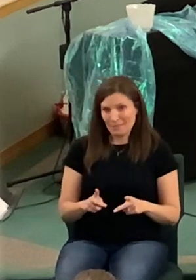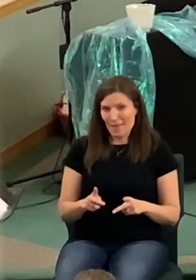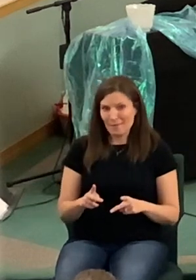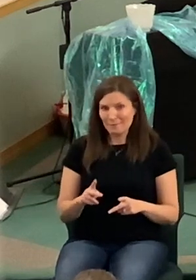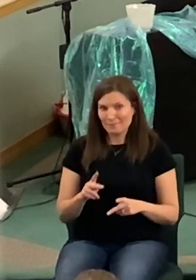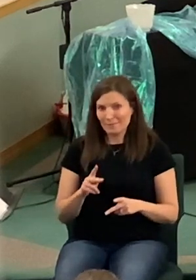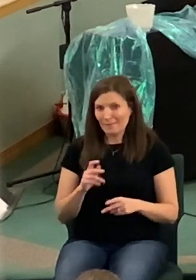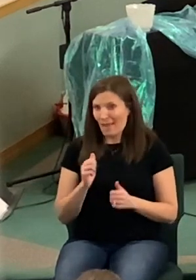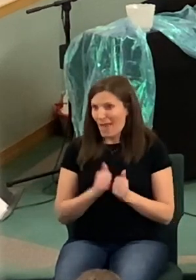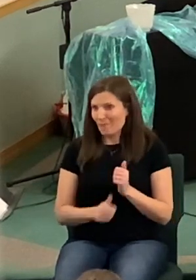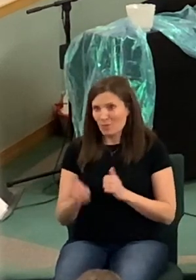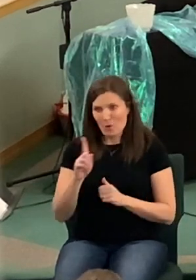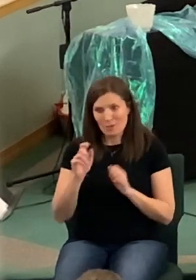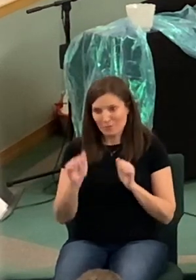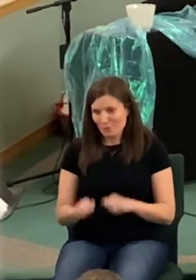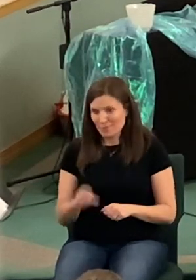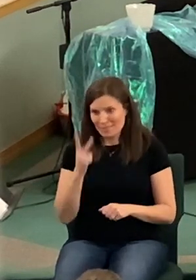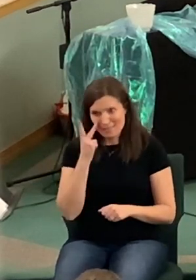that way.